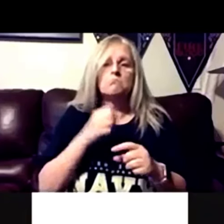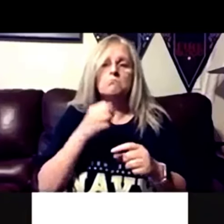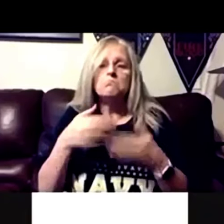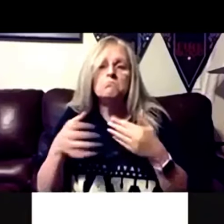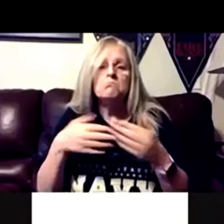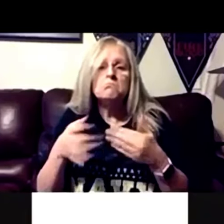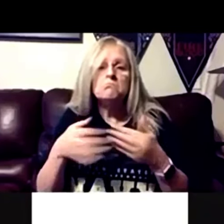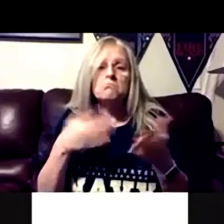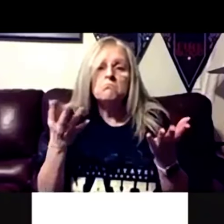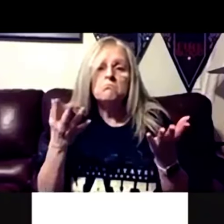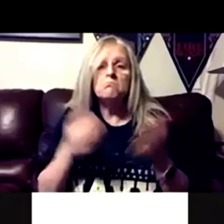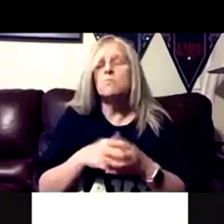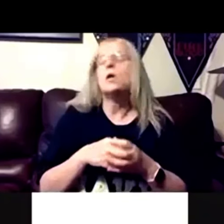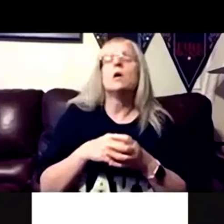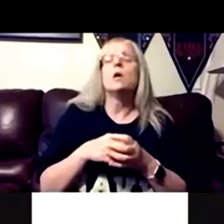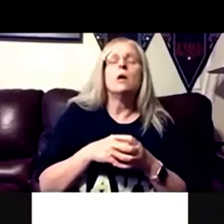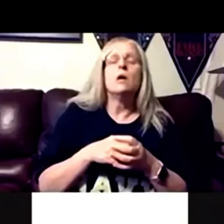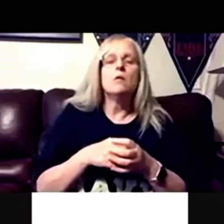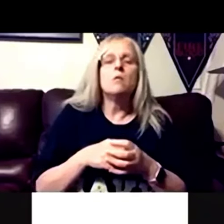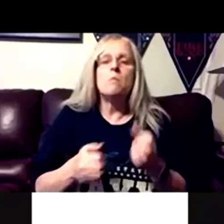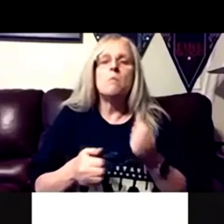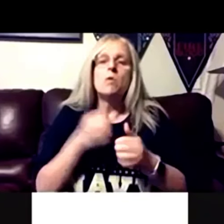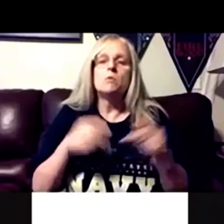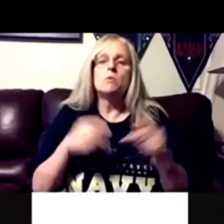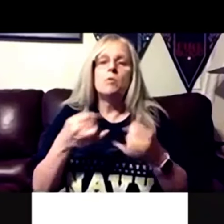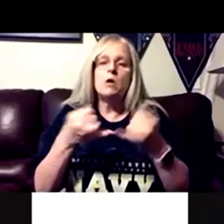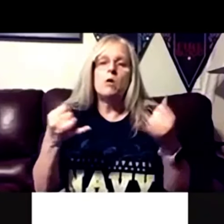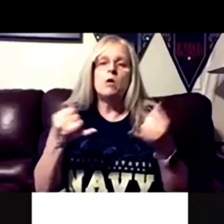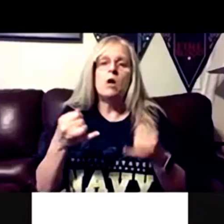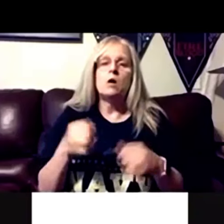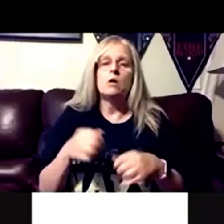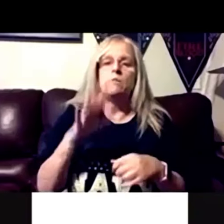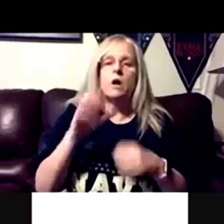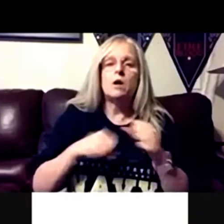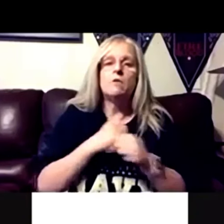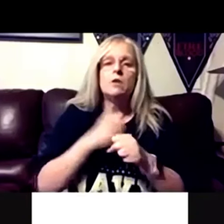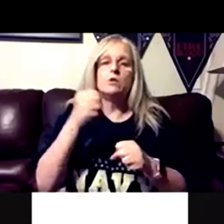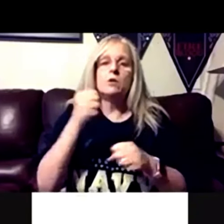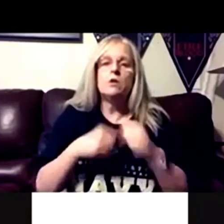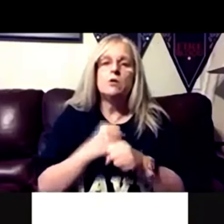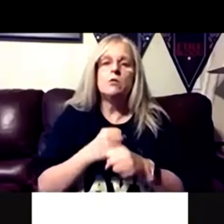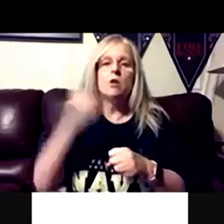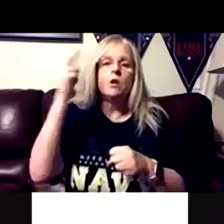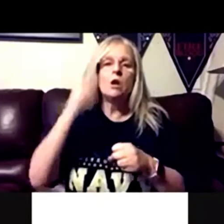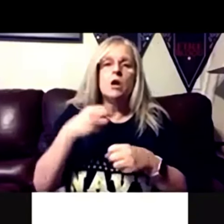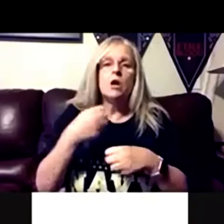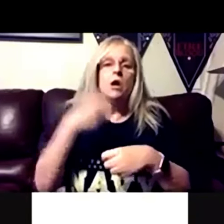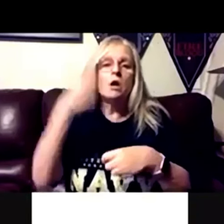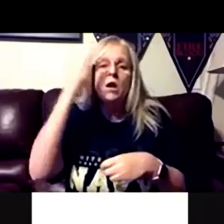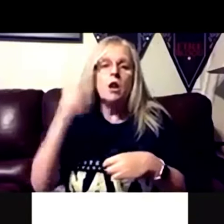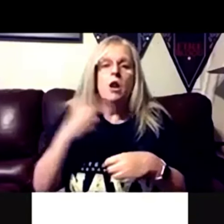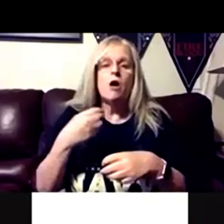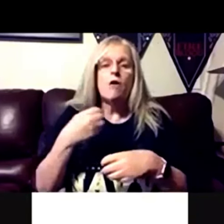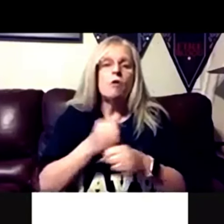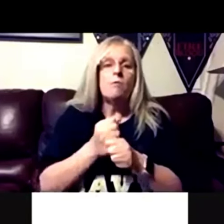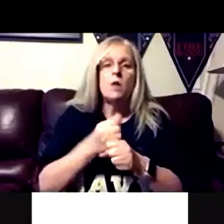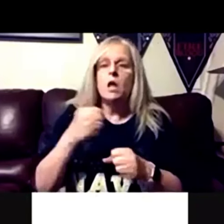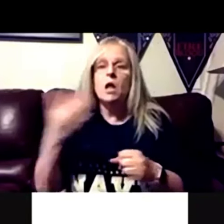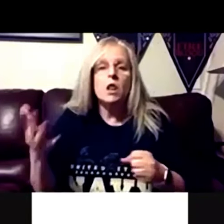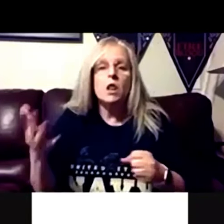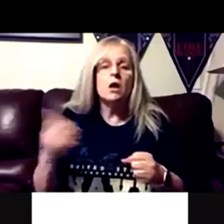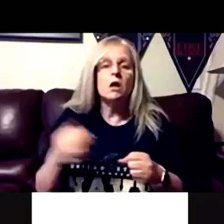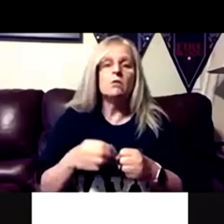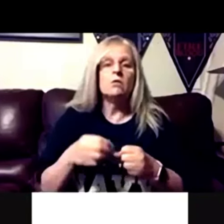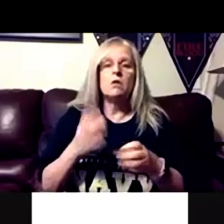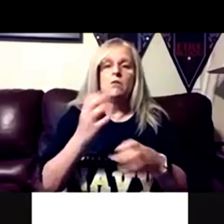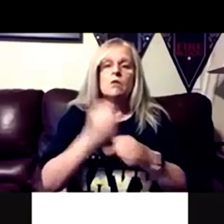Most individuals that have been online for a year, 5 years, 10 years, they've never made a dime. And if it took you a year